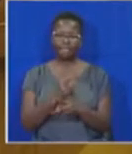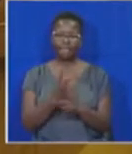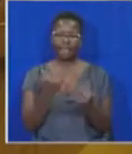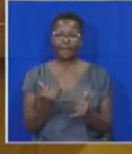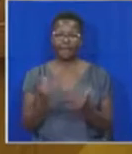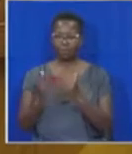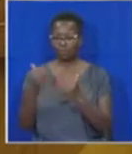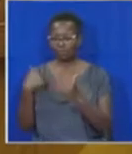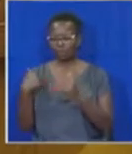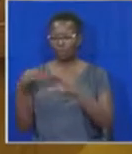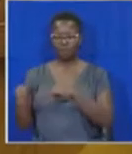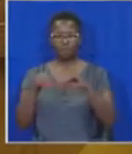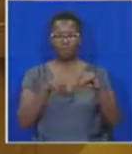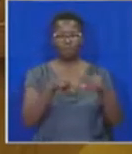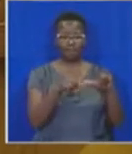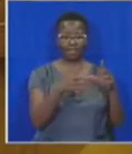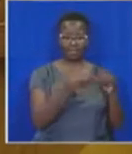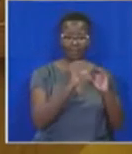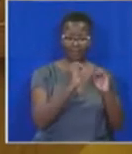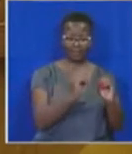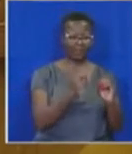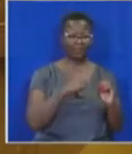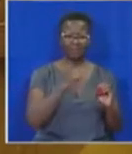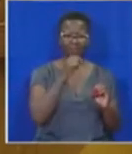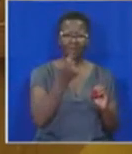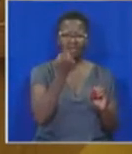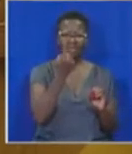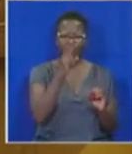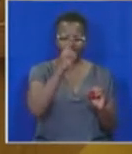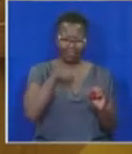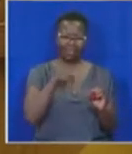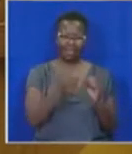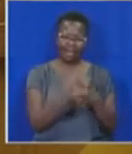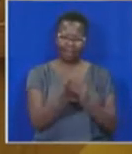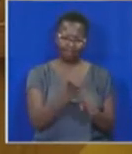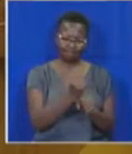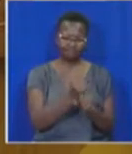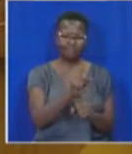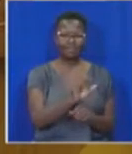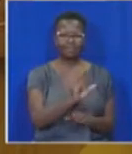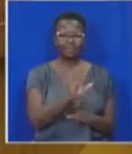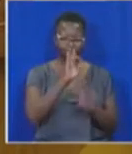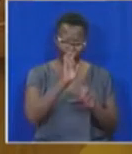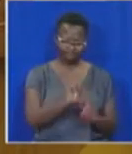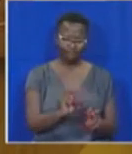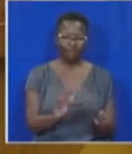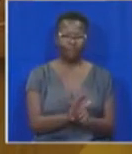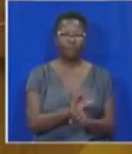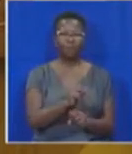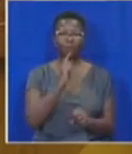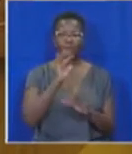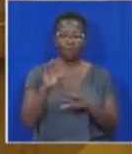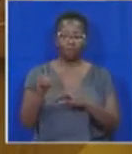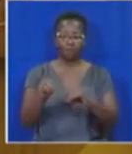from unlicensed and incapable NGOs is non-negotiable and must take place immediately, but it must be safe,